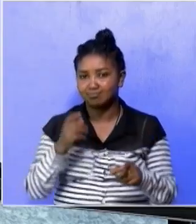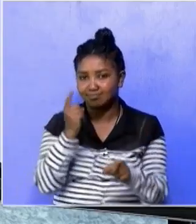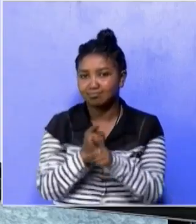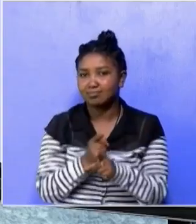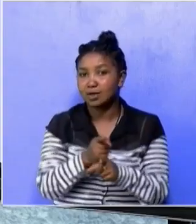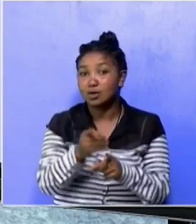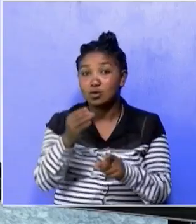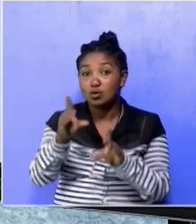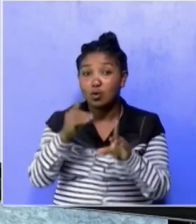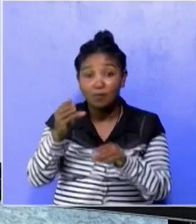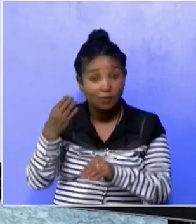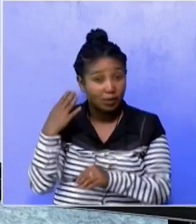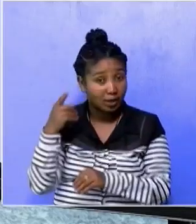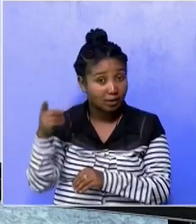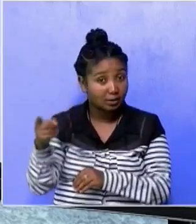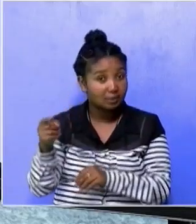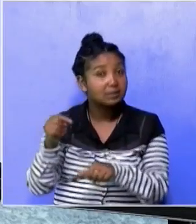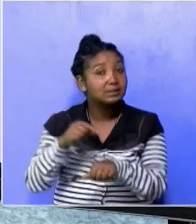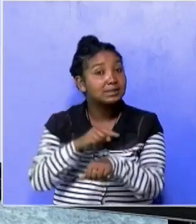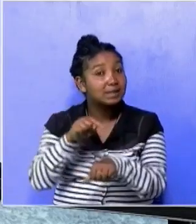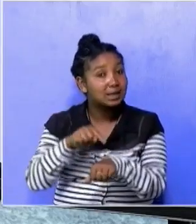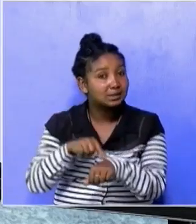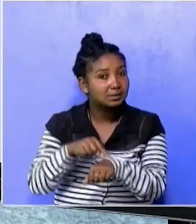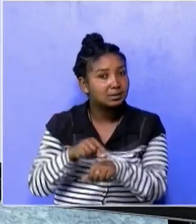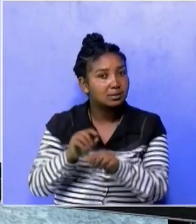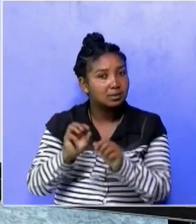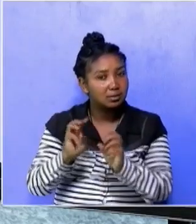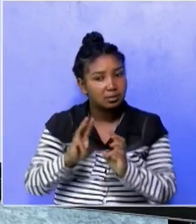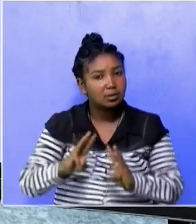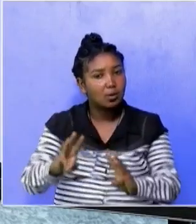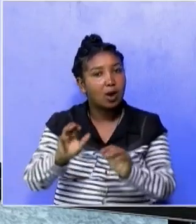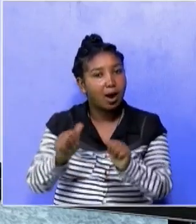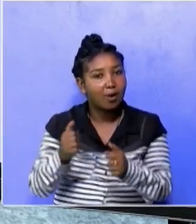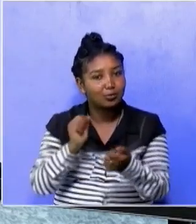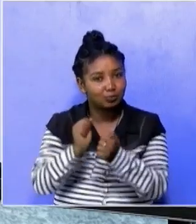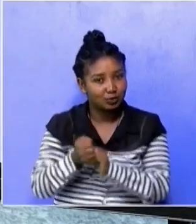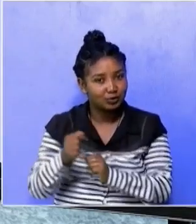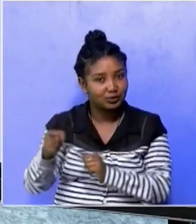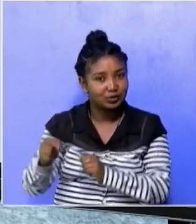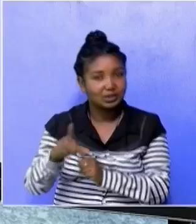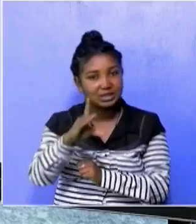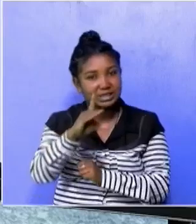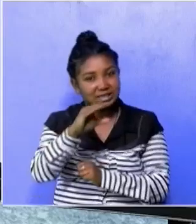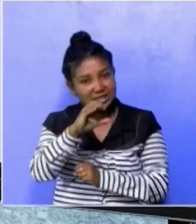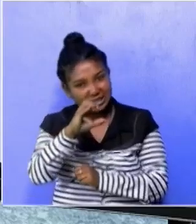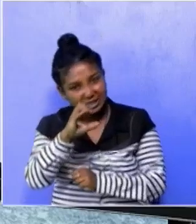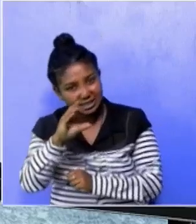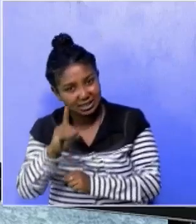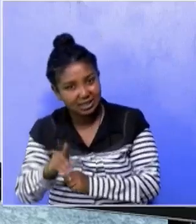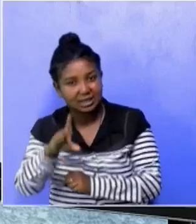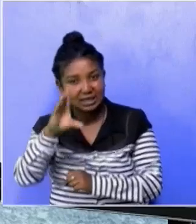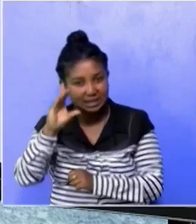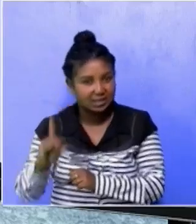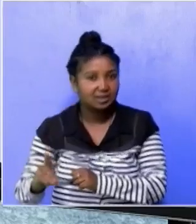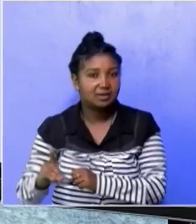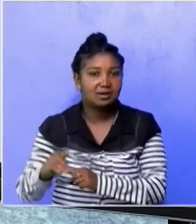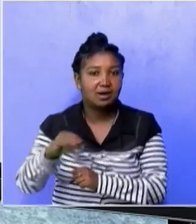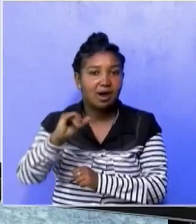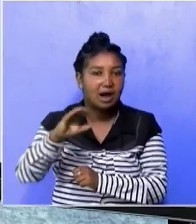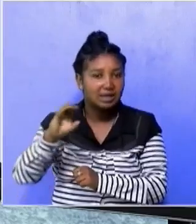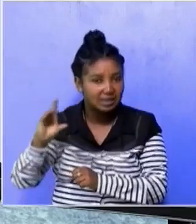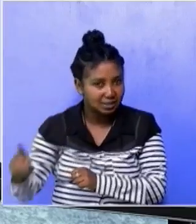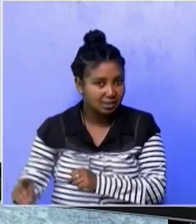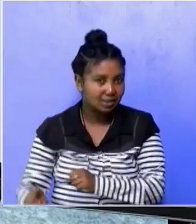Don't forget that the tenses, the way how you change these D or ED forms while you are writing. That's why, because you should